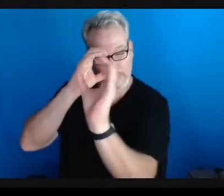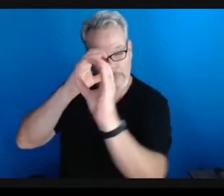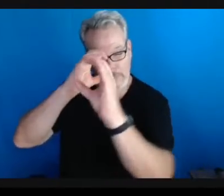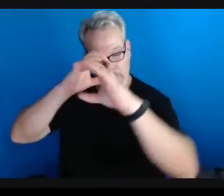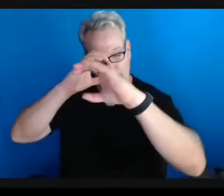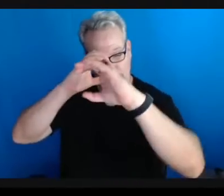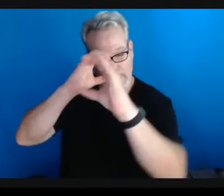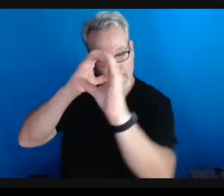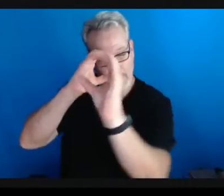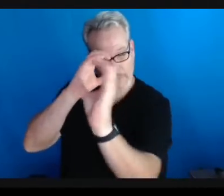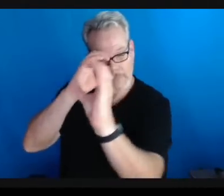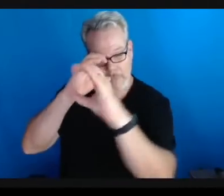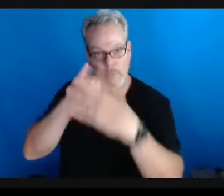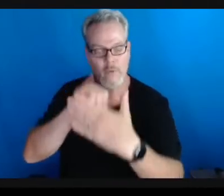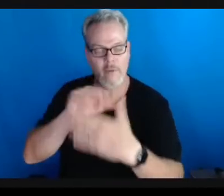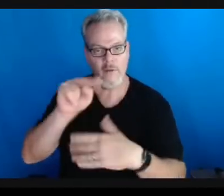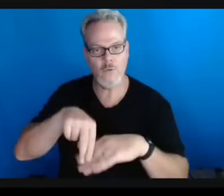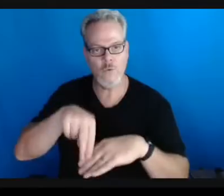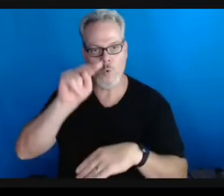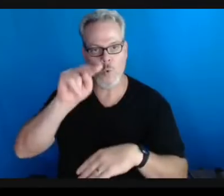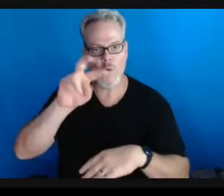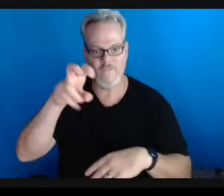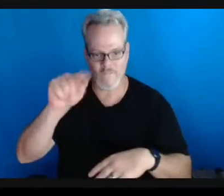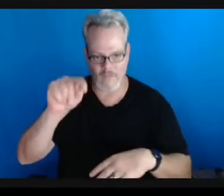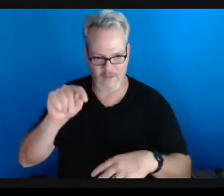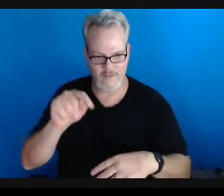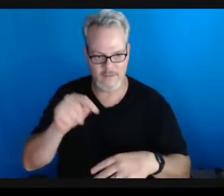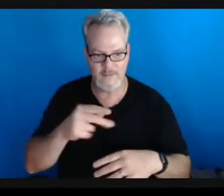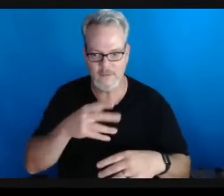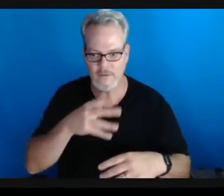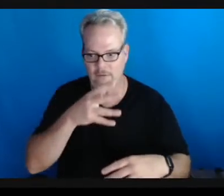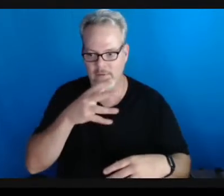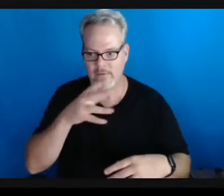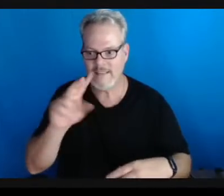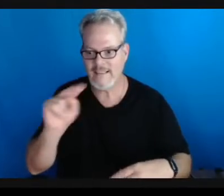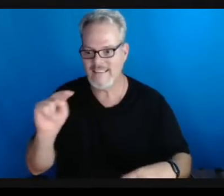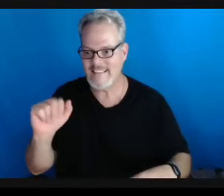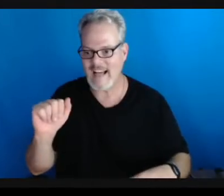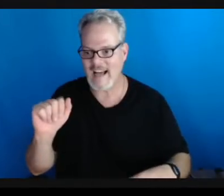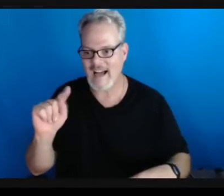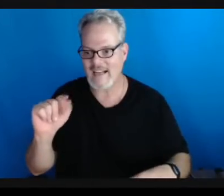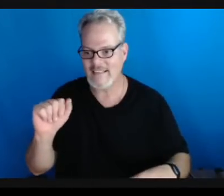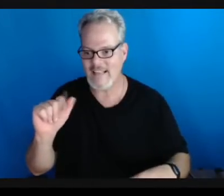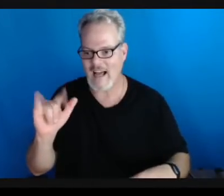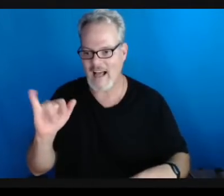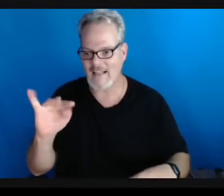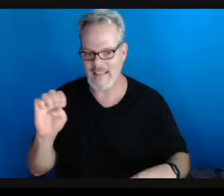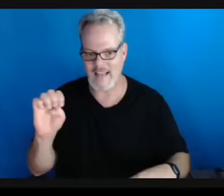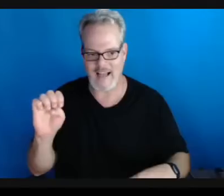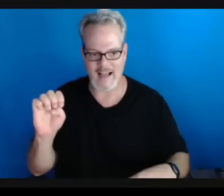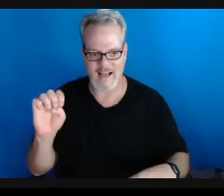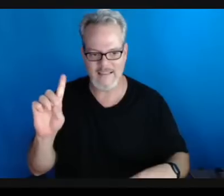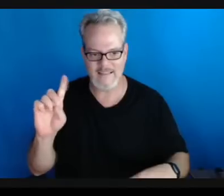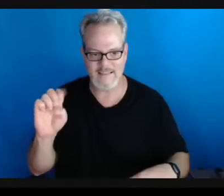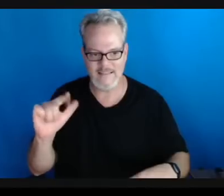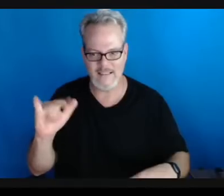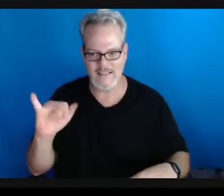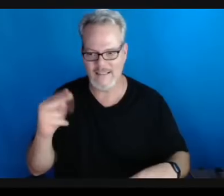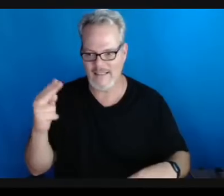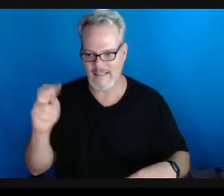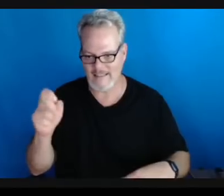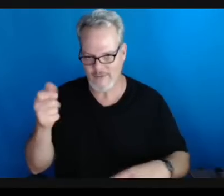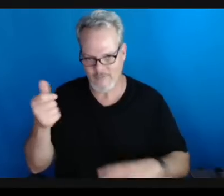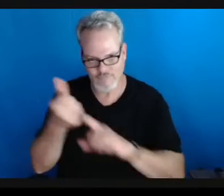And I liked how this photo by Natalia Deling is pointing out the different